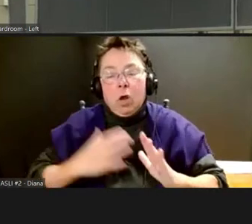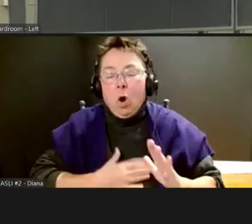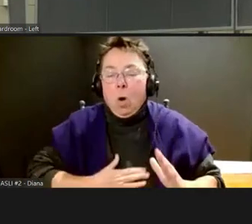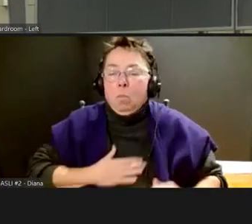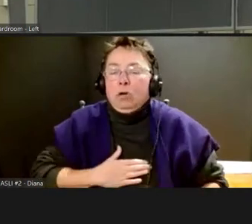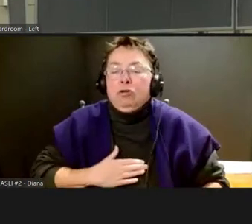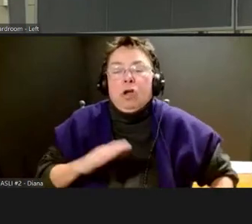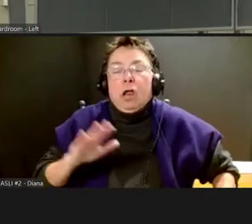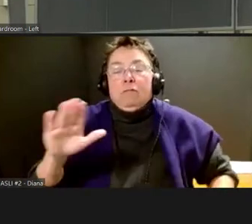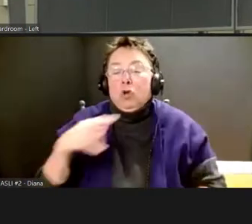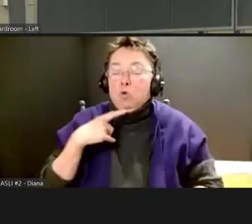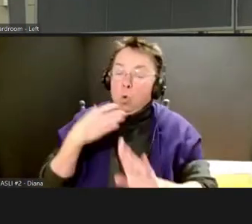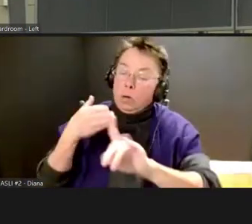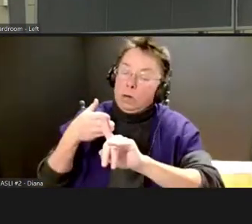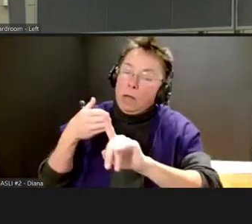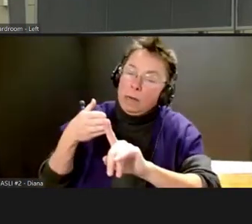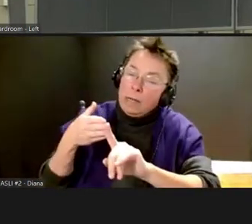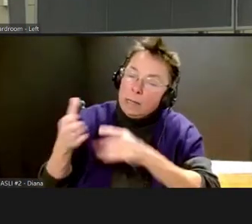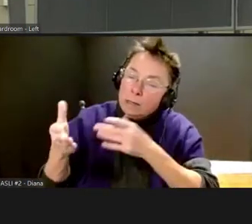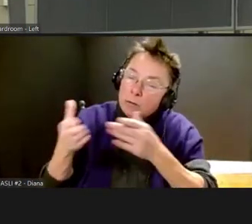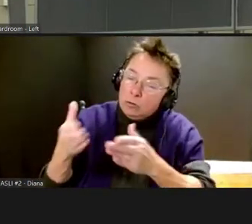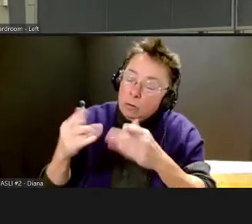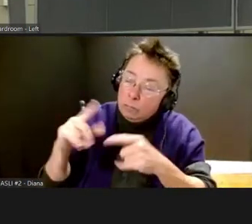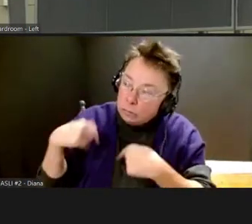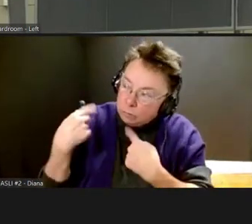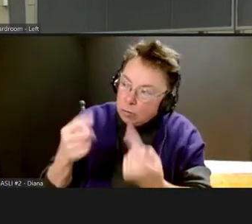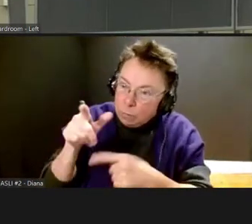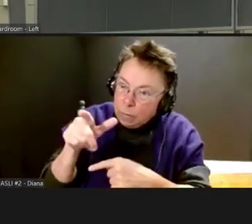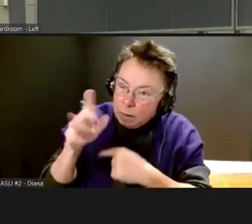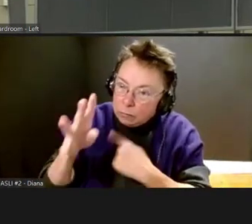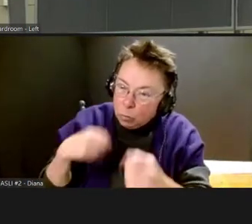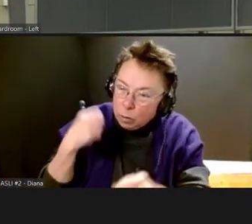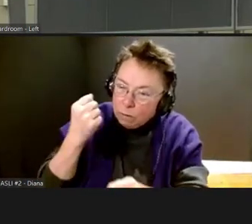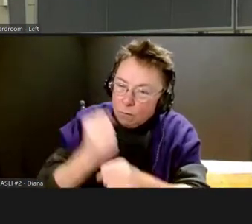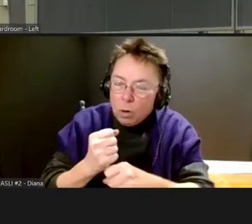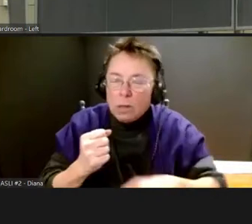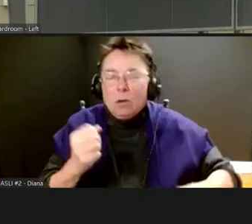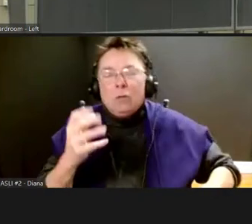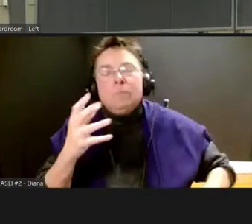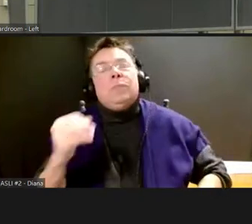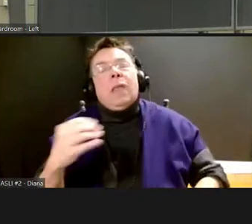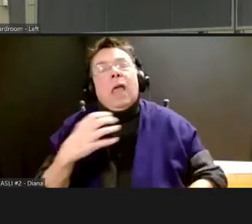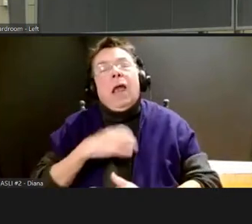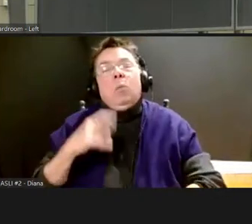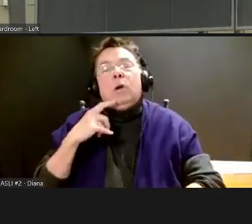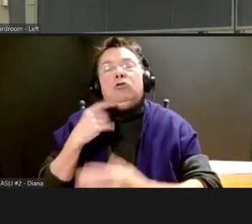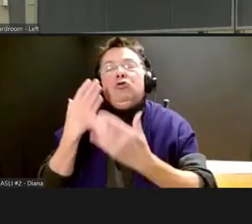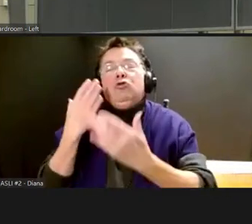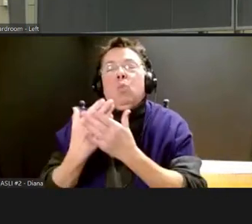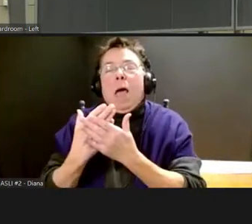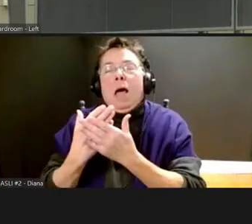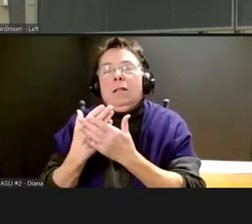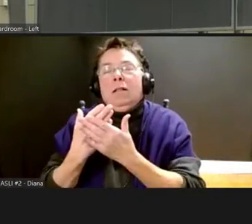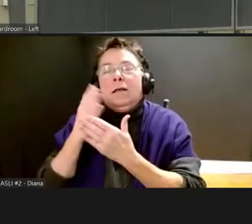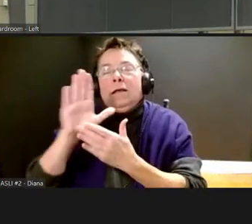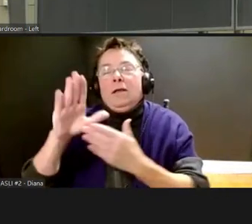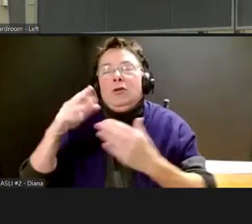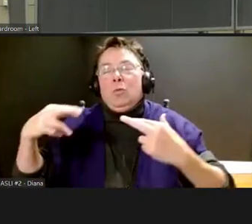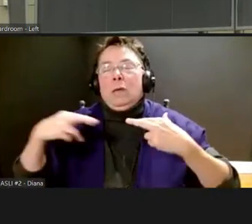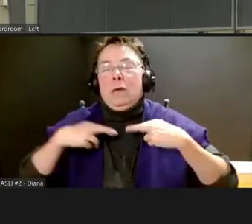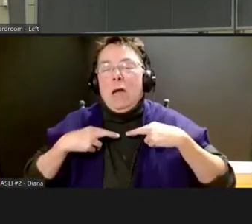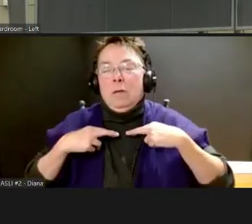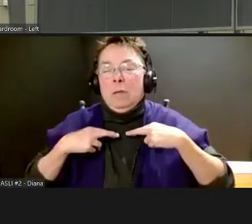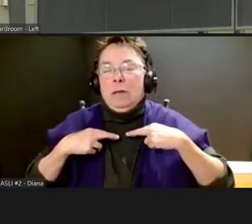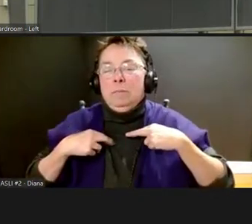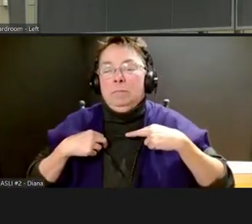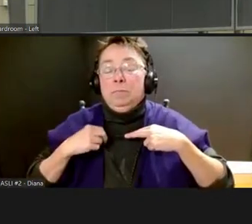for his dedicated service over the past 24 years and wish him well in his retirement.